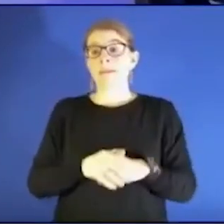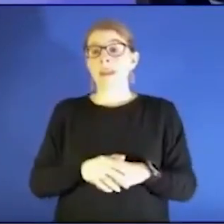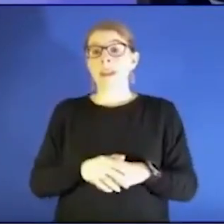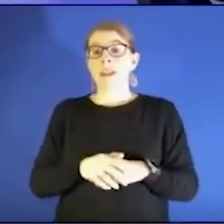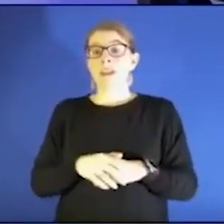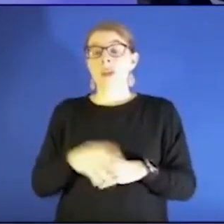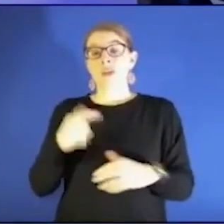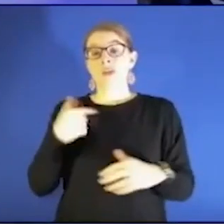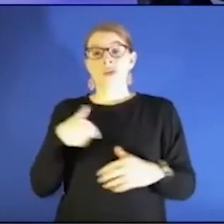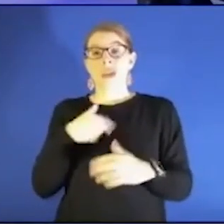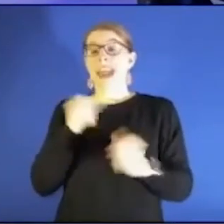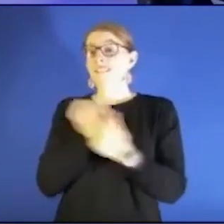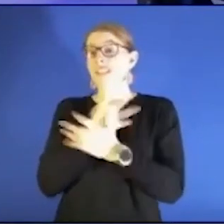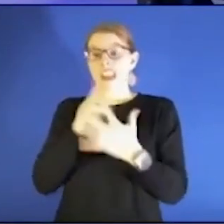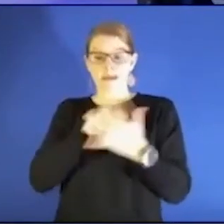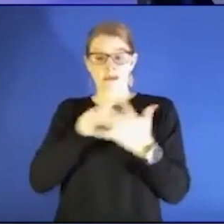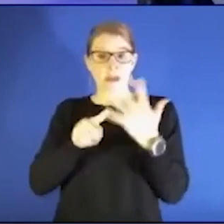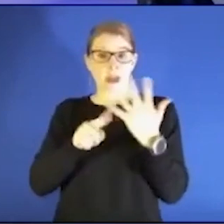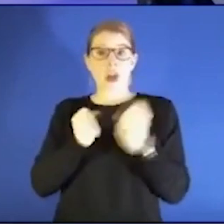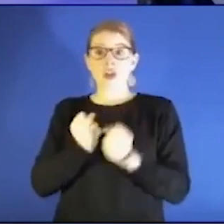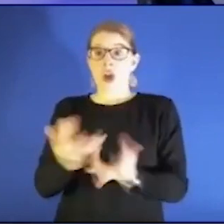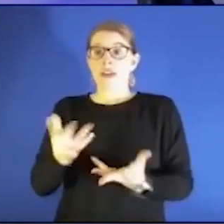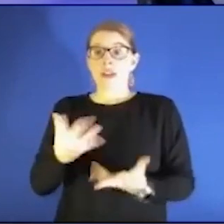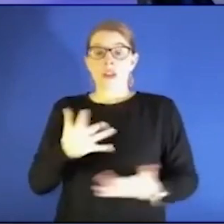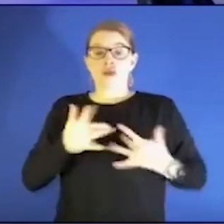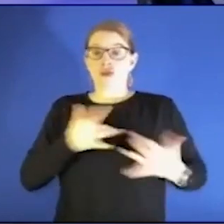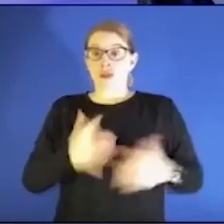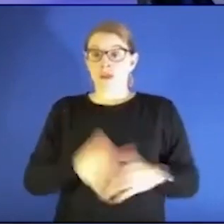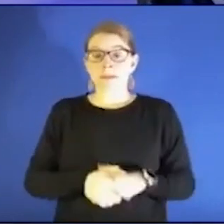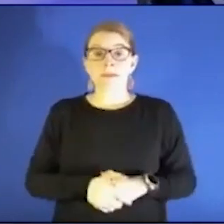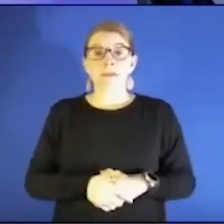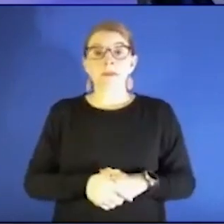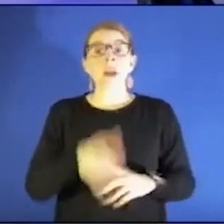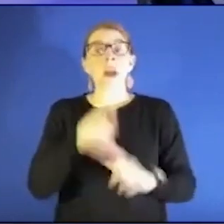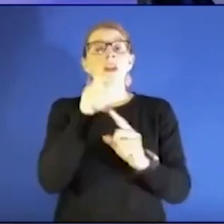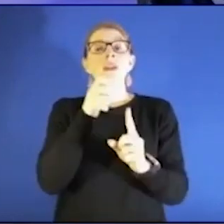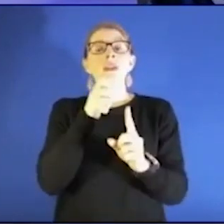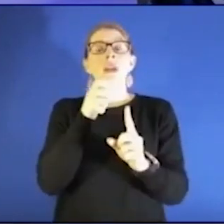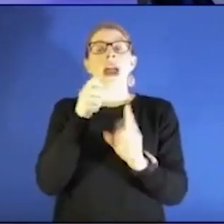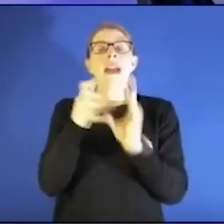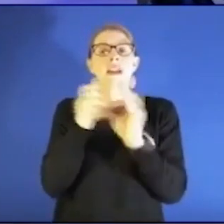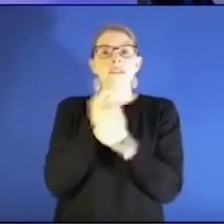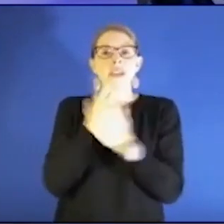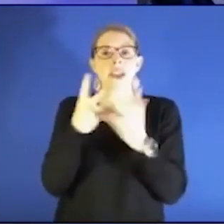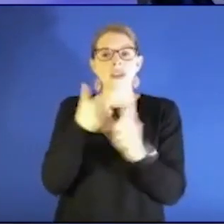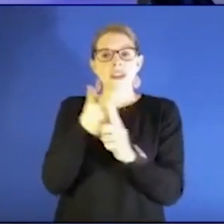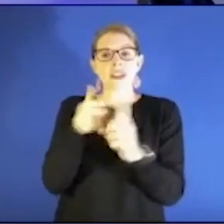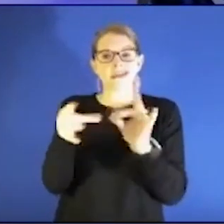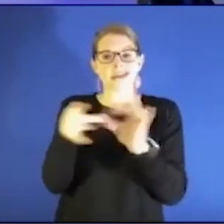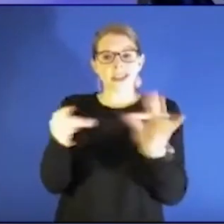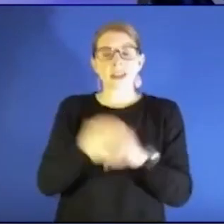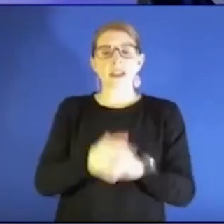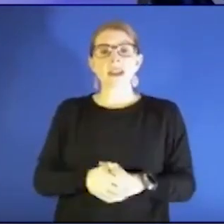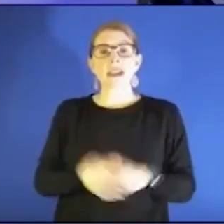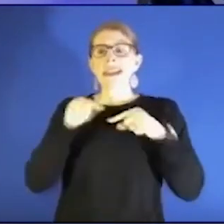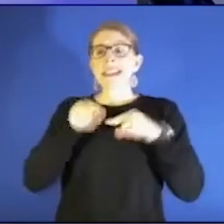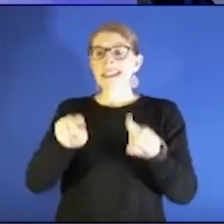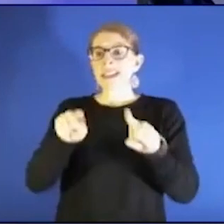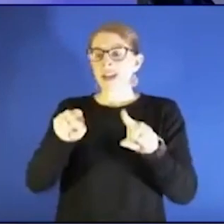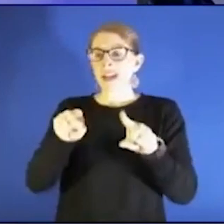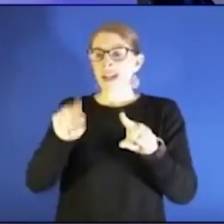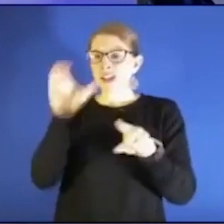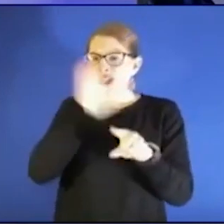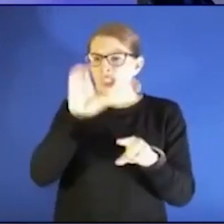everything that you have said and with where you stand, what is one of the, and during the surge, what is the biggest burden you